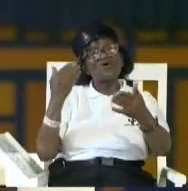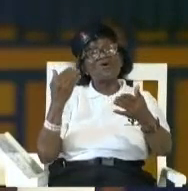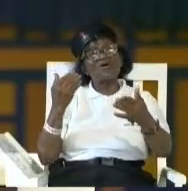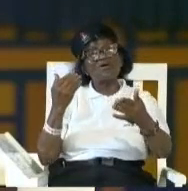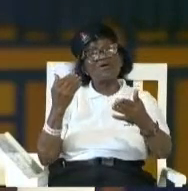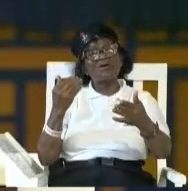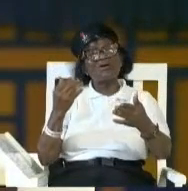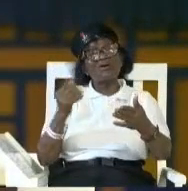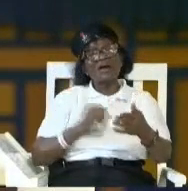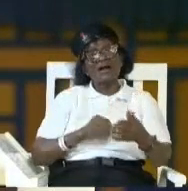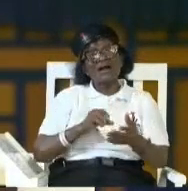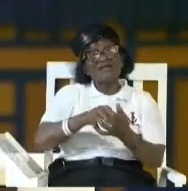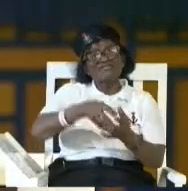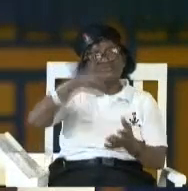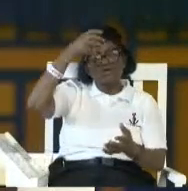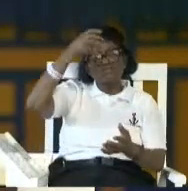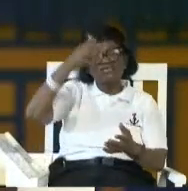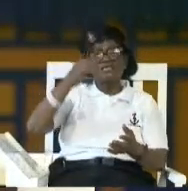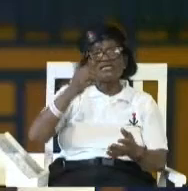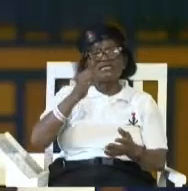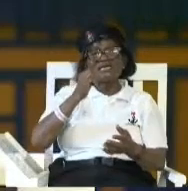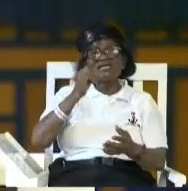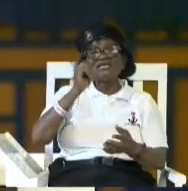I studied Elijah,